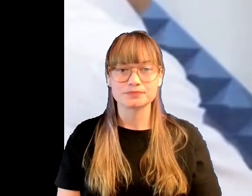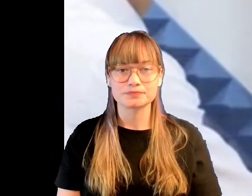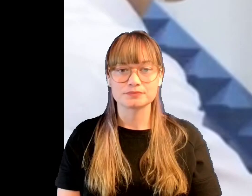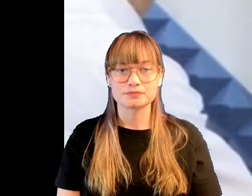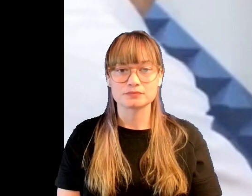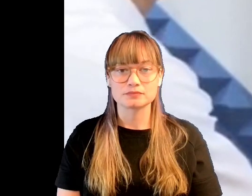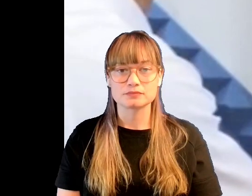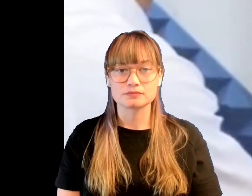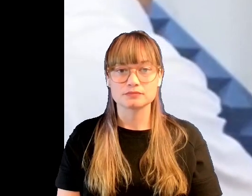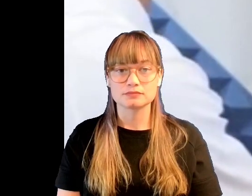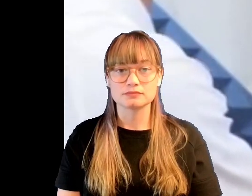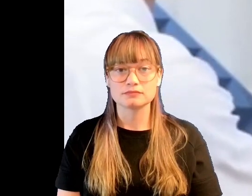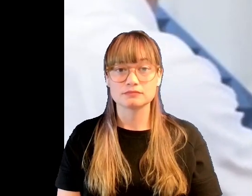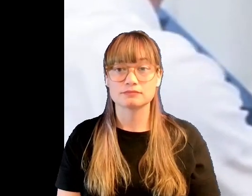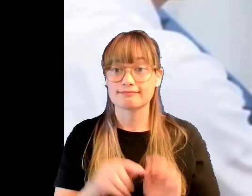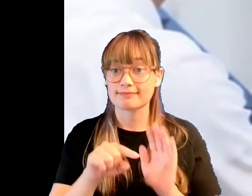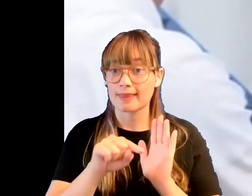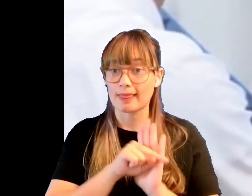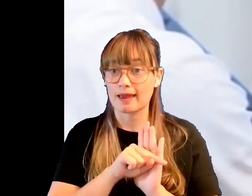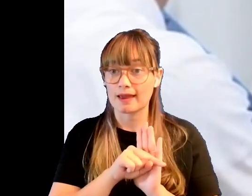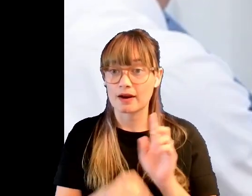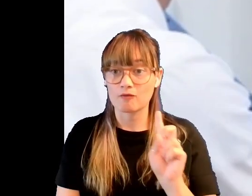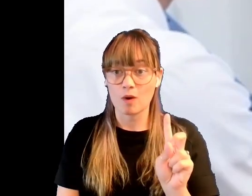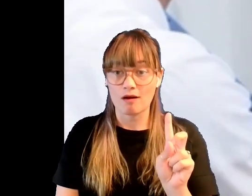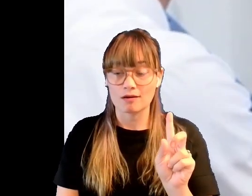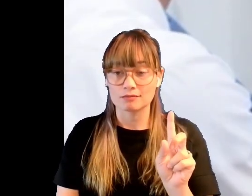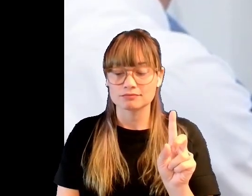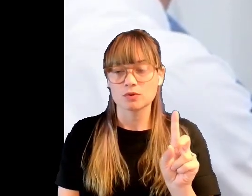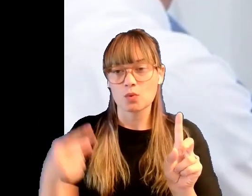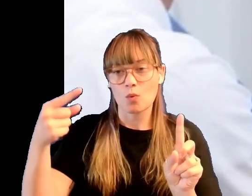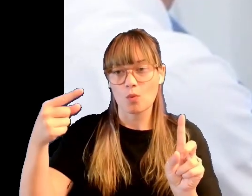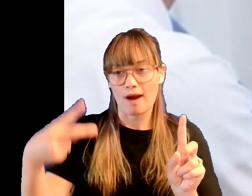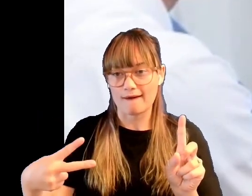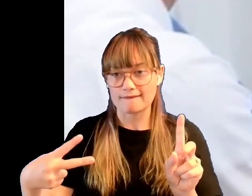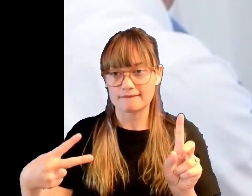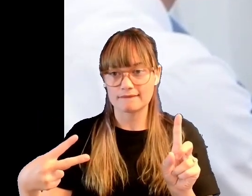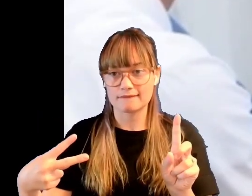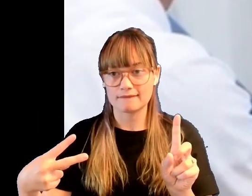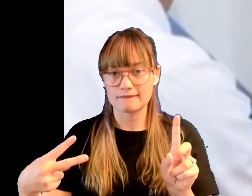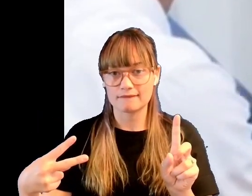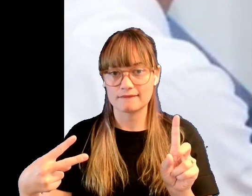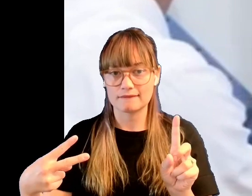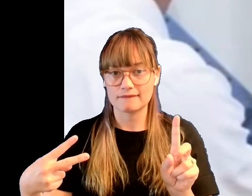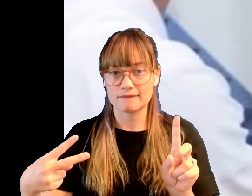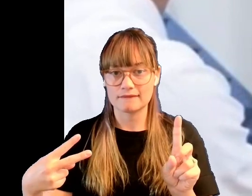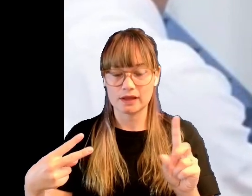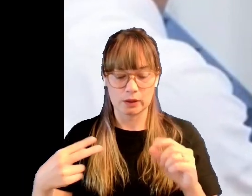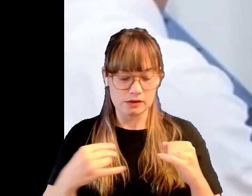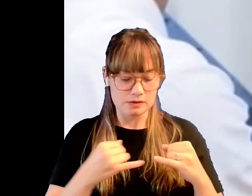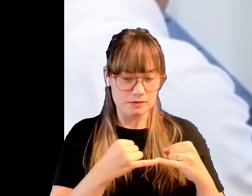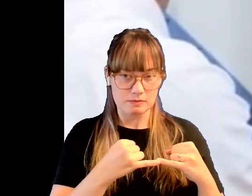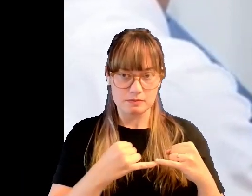When x is -1, y is 1/2, which again is almost nothing.